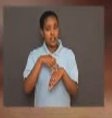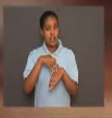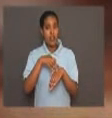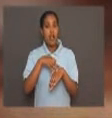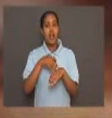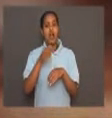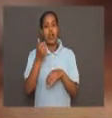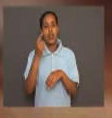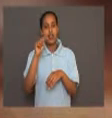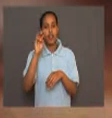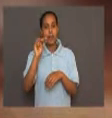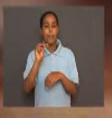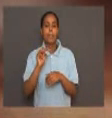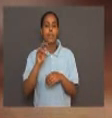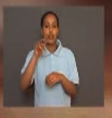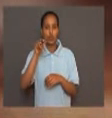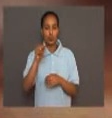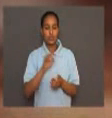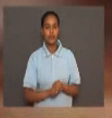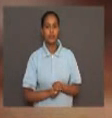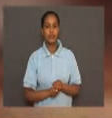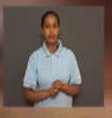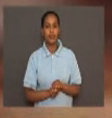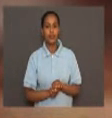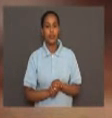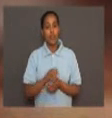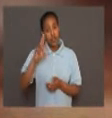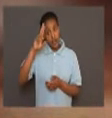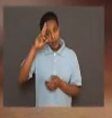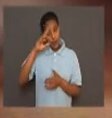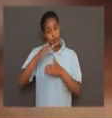atmospheric nitrogen. Haber's process for manufacturing